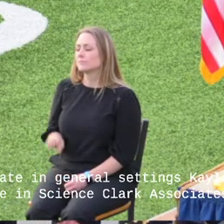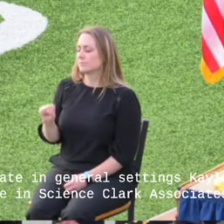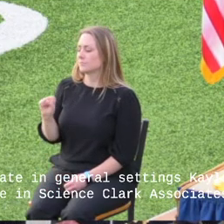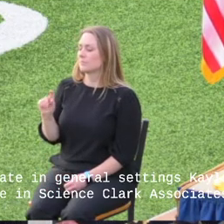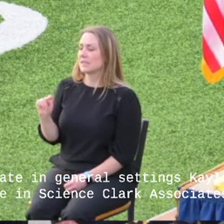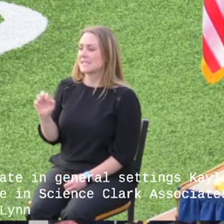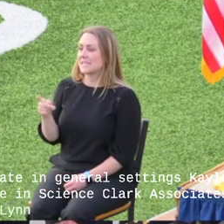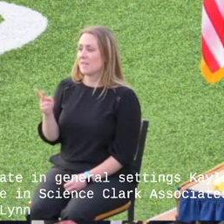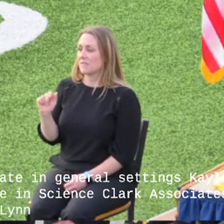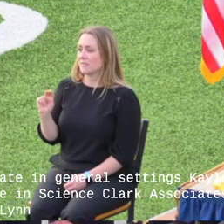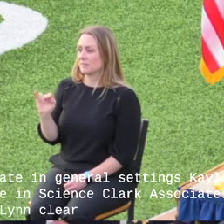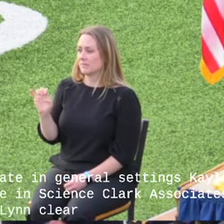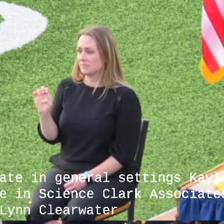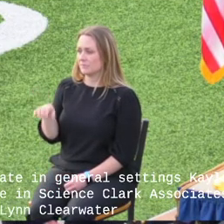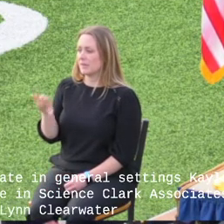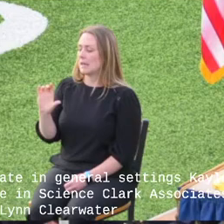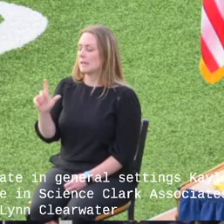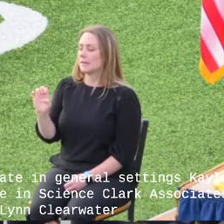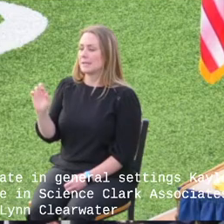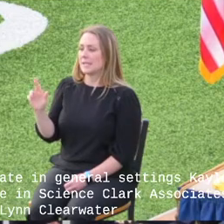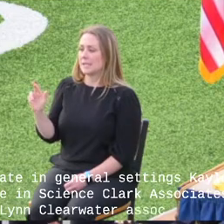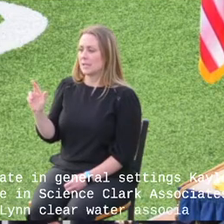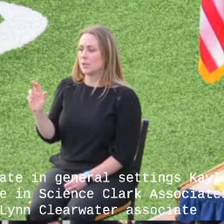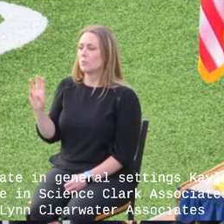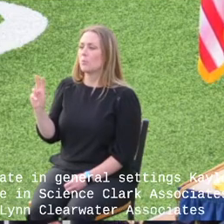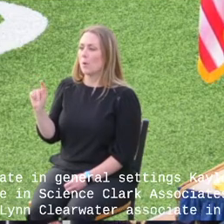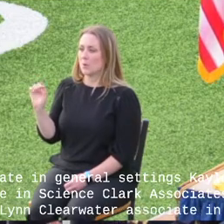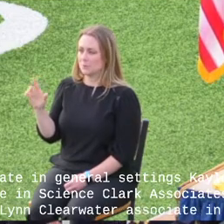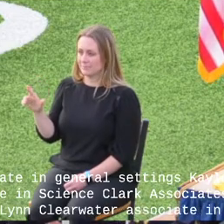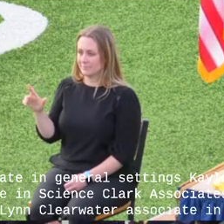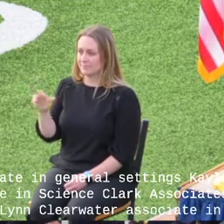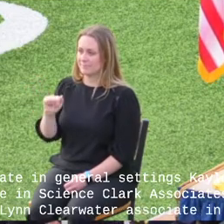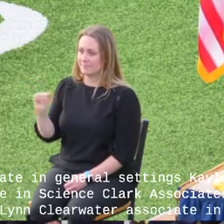Stephanie Lynn Clearwater, Associate in Arts.